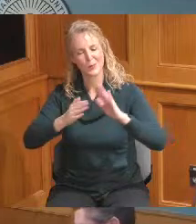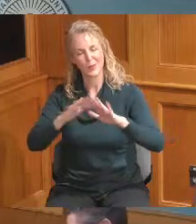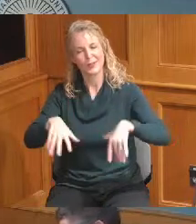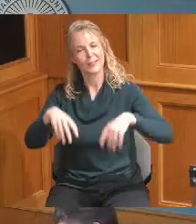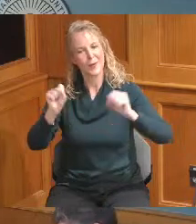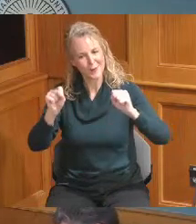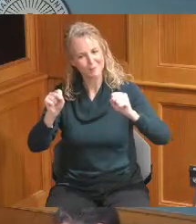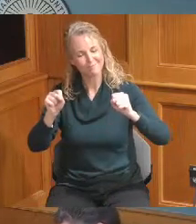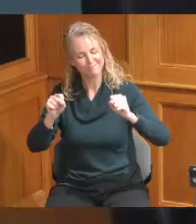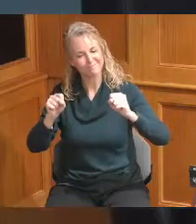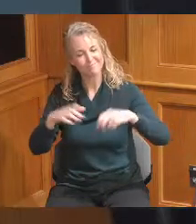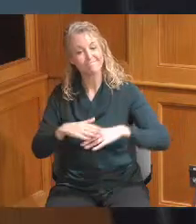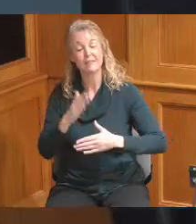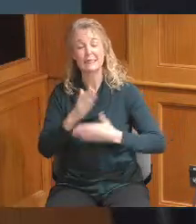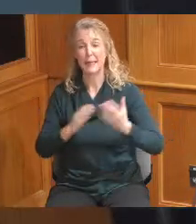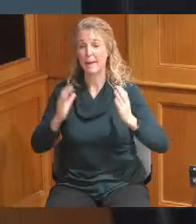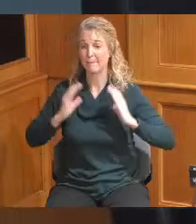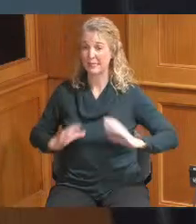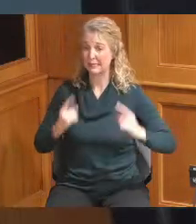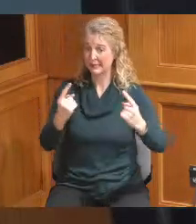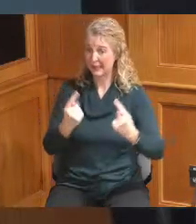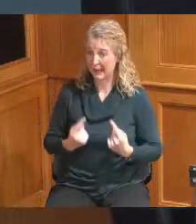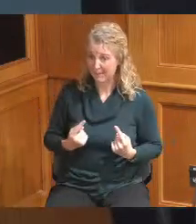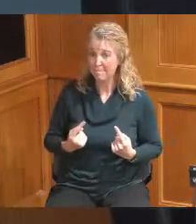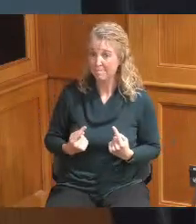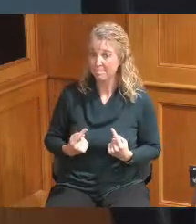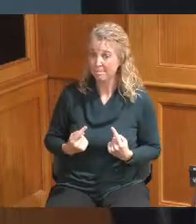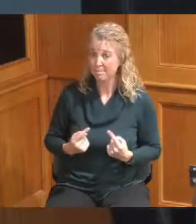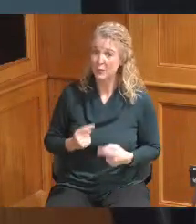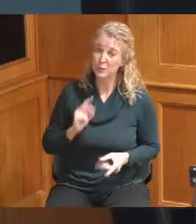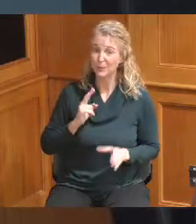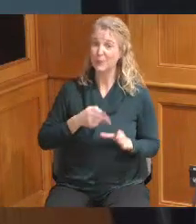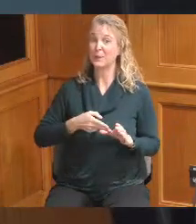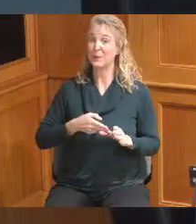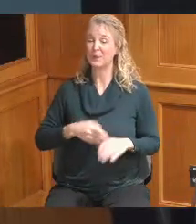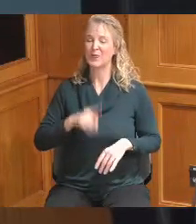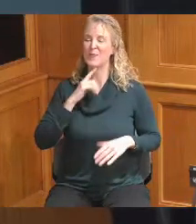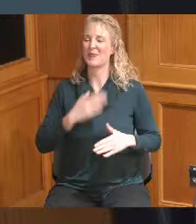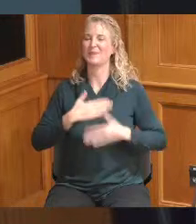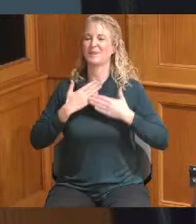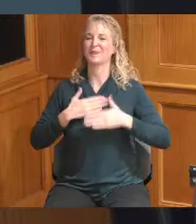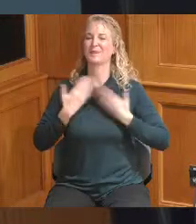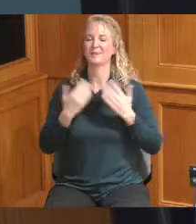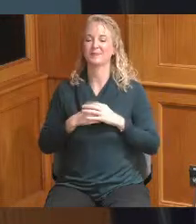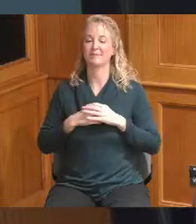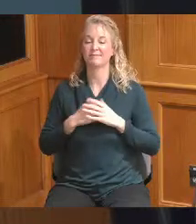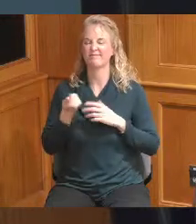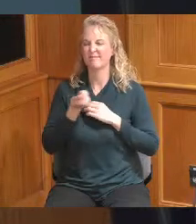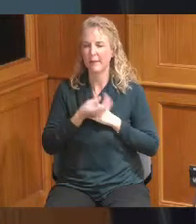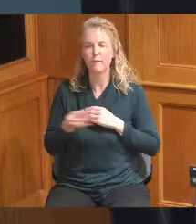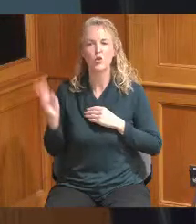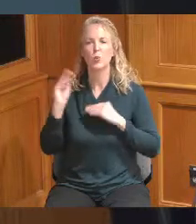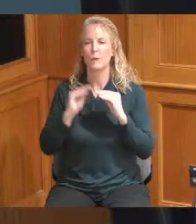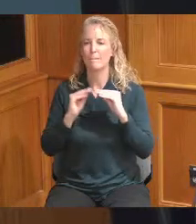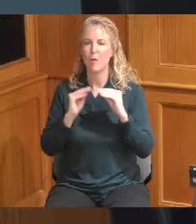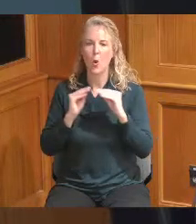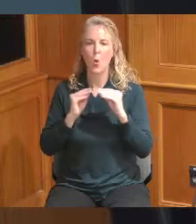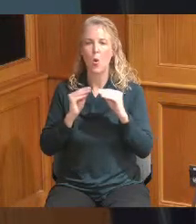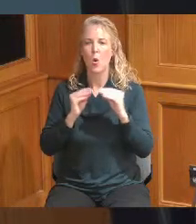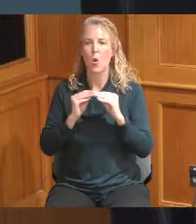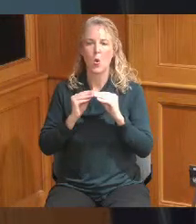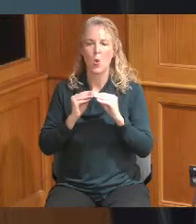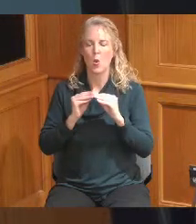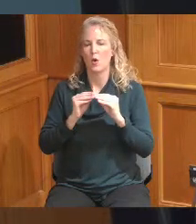Anderson Township. Some of the citizens came out to join the meeting, so I was really grateful for that. We've got a couple more scheduled for the